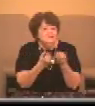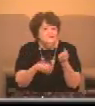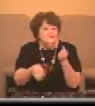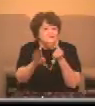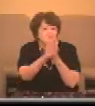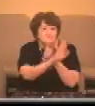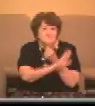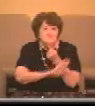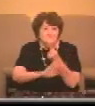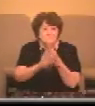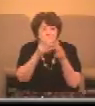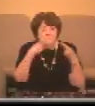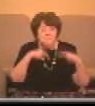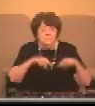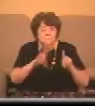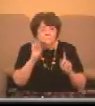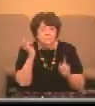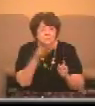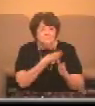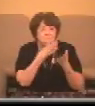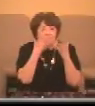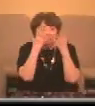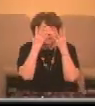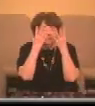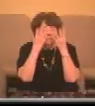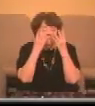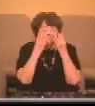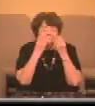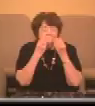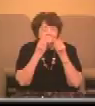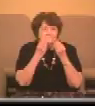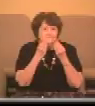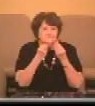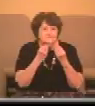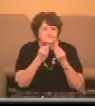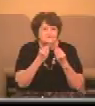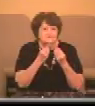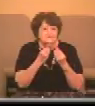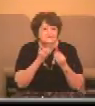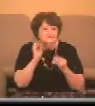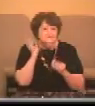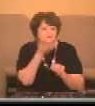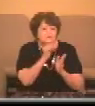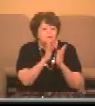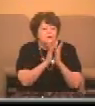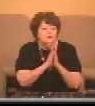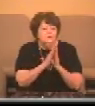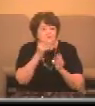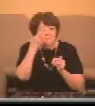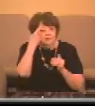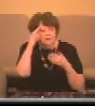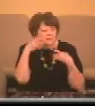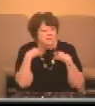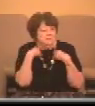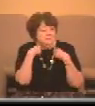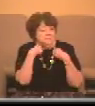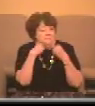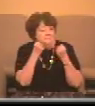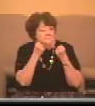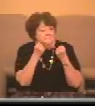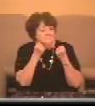family protection while we sleep. We pray for